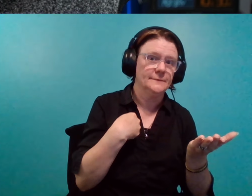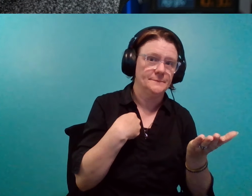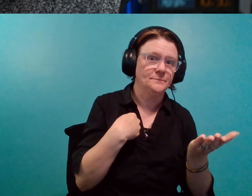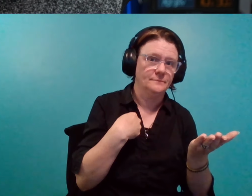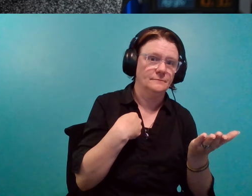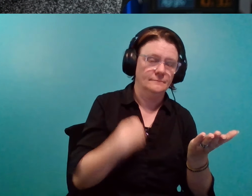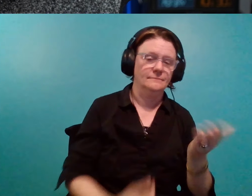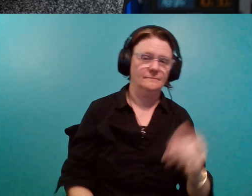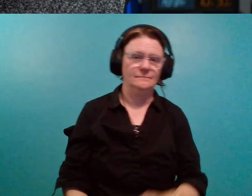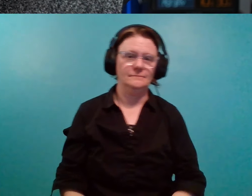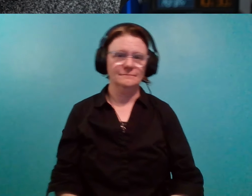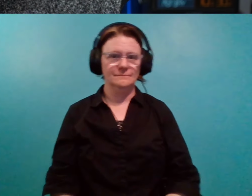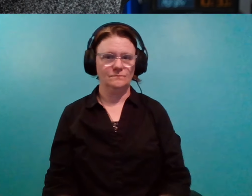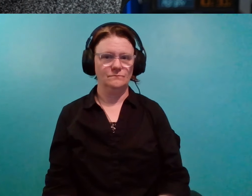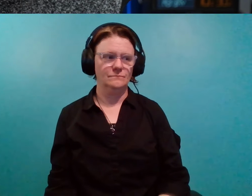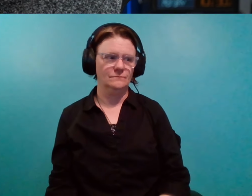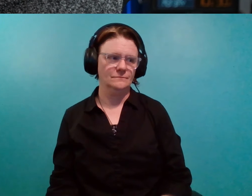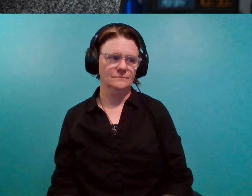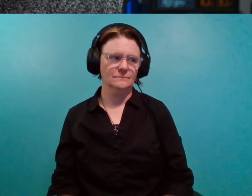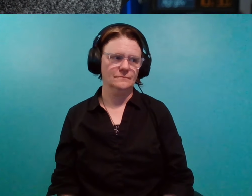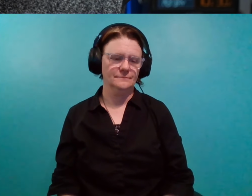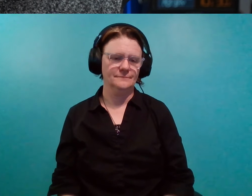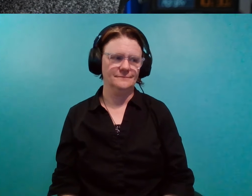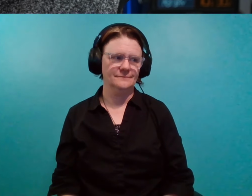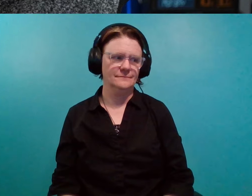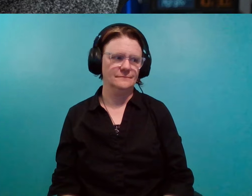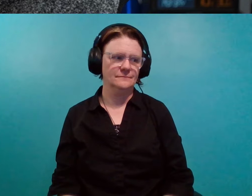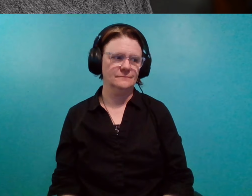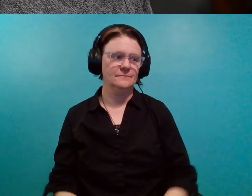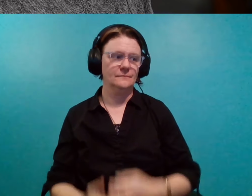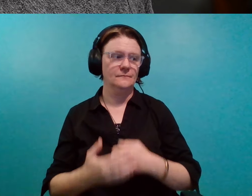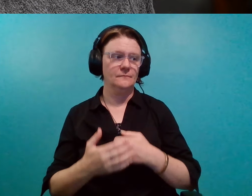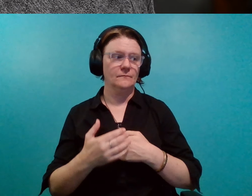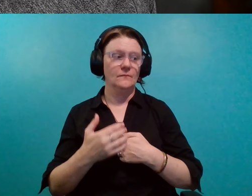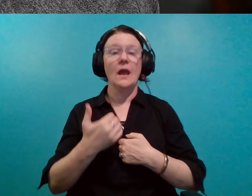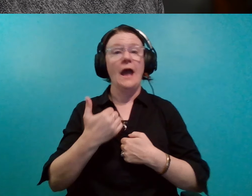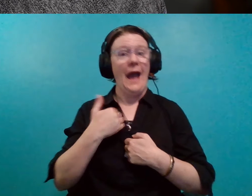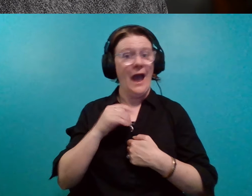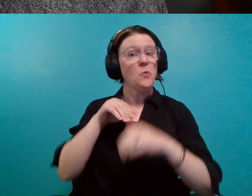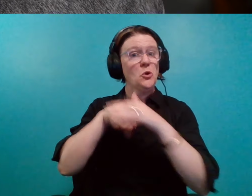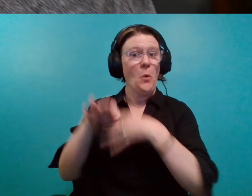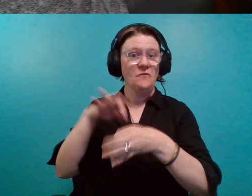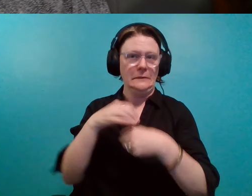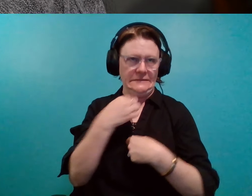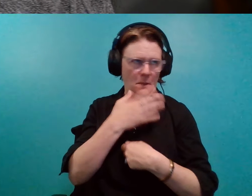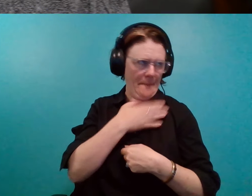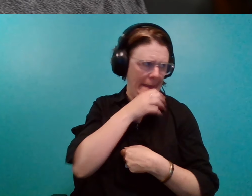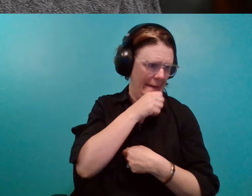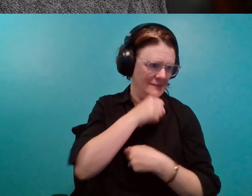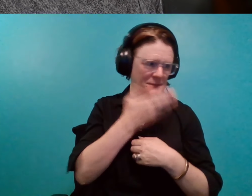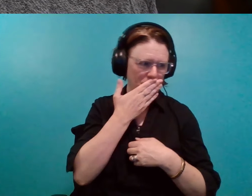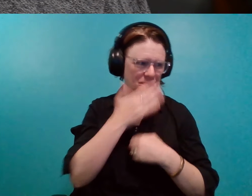how I wanted to vote. I would tell my age. I'm just